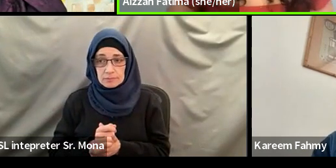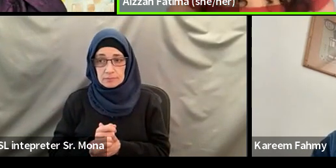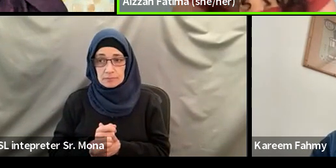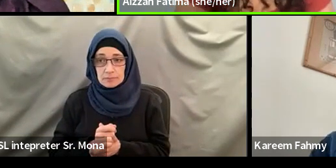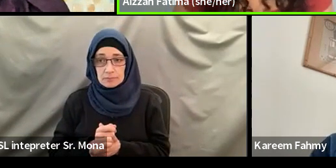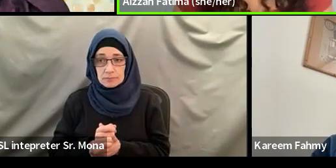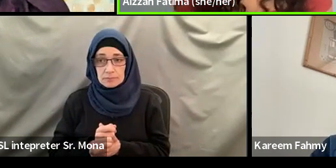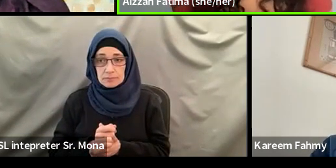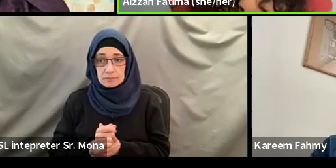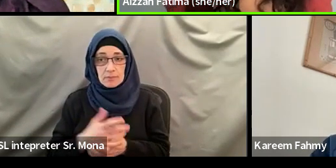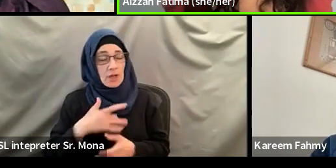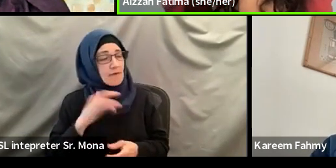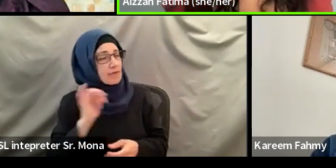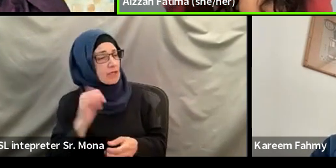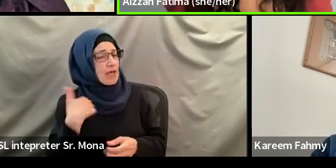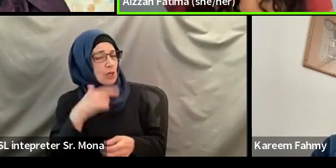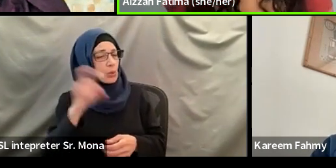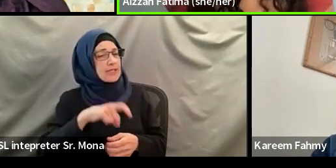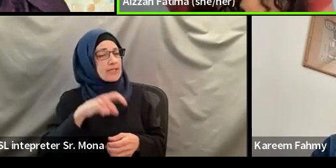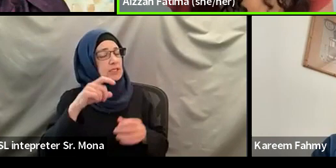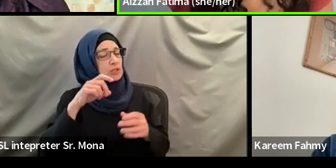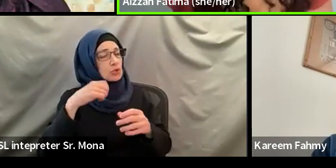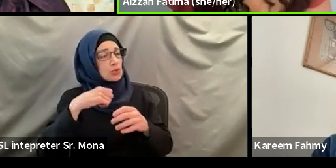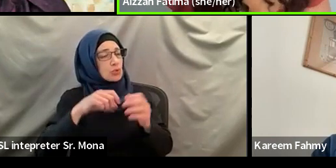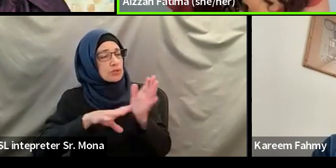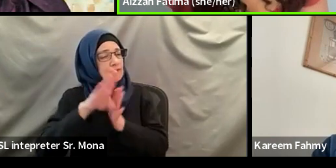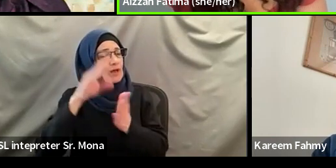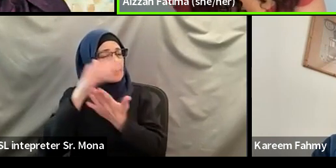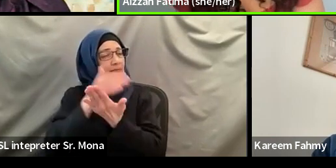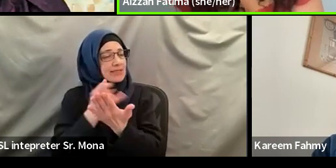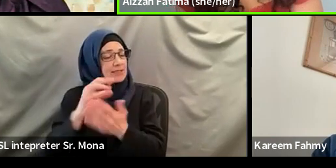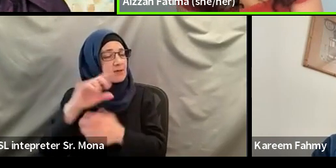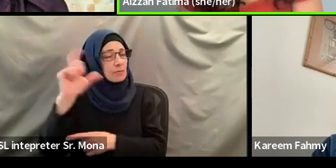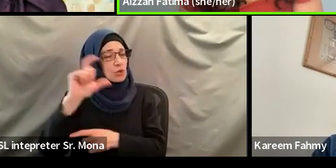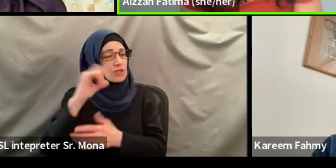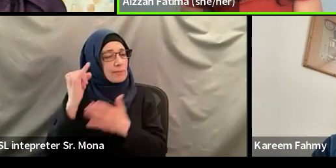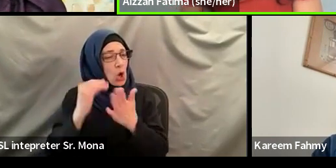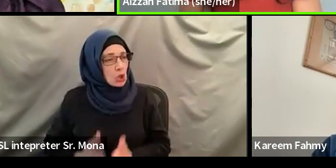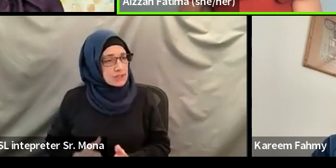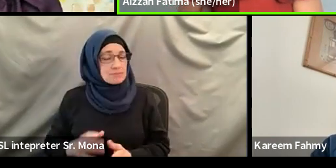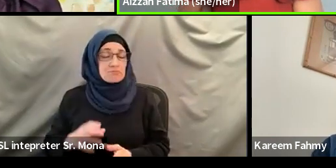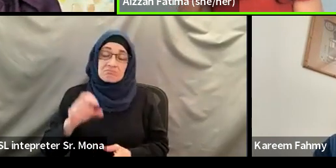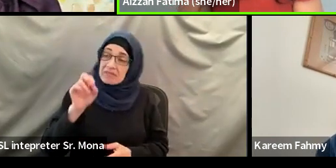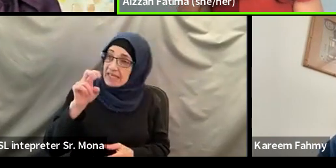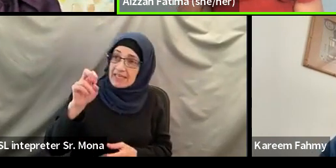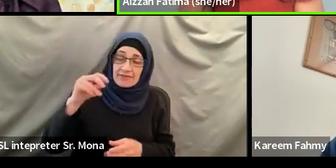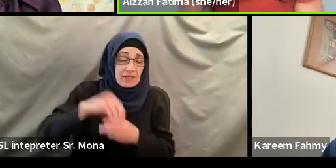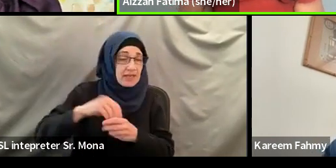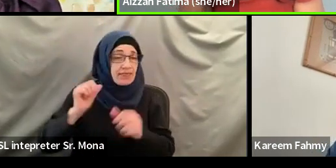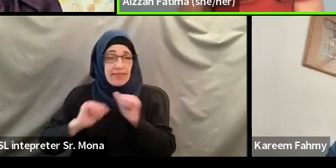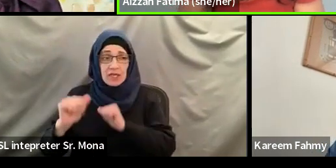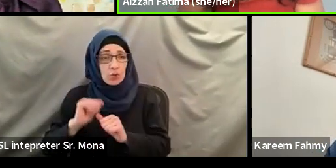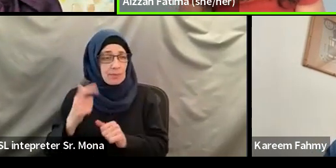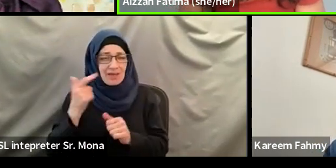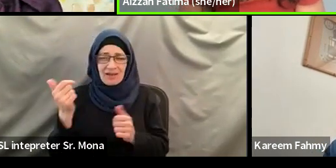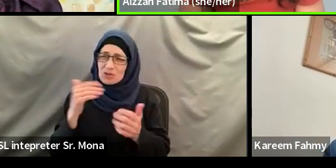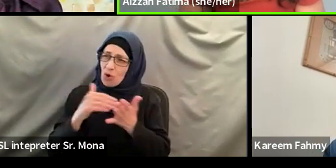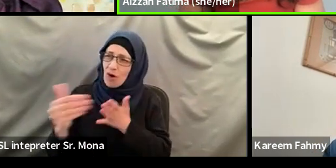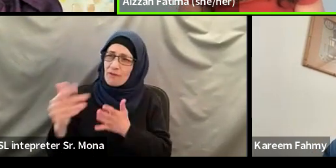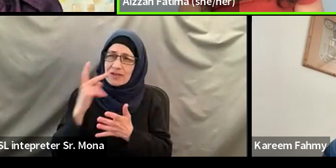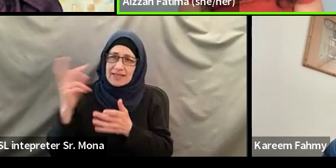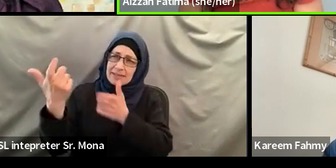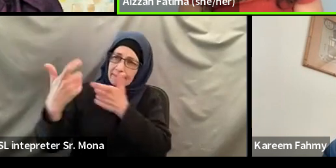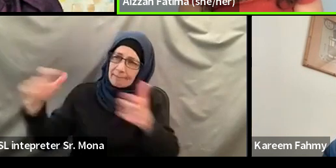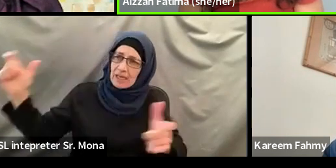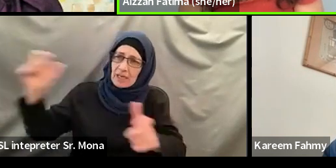I feel like we should create a list of Muslim artists, maybe even in theater, because so often I see big theaters,